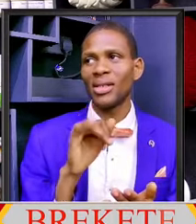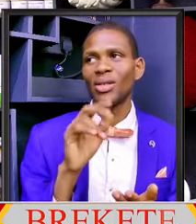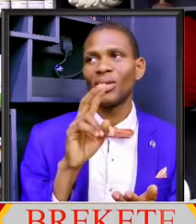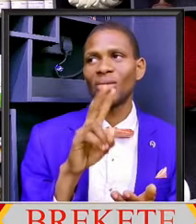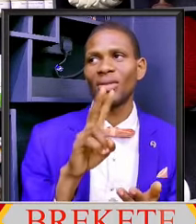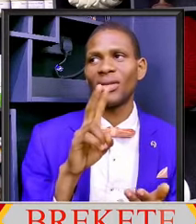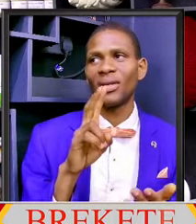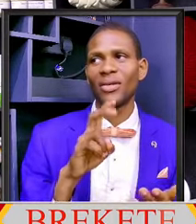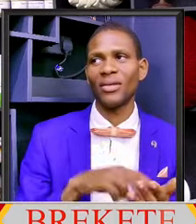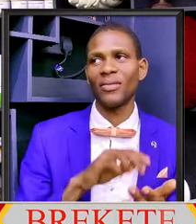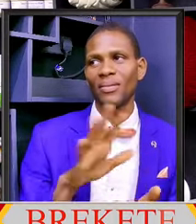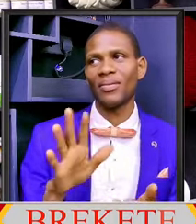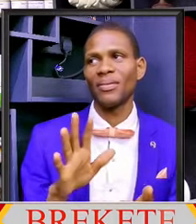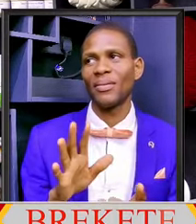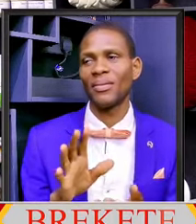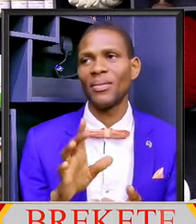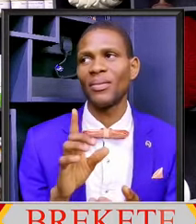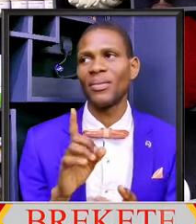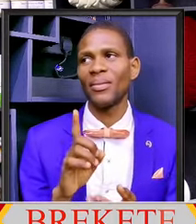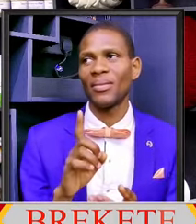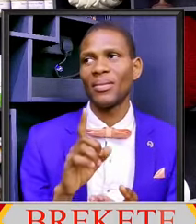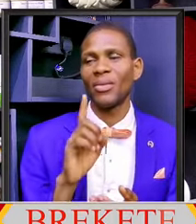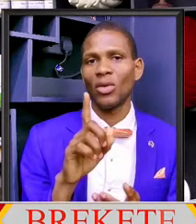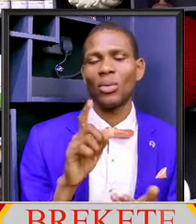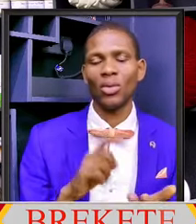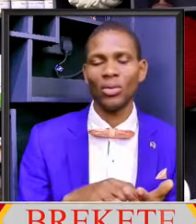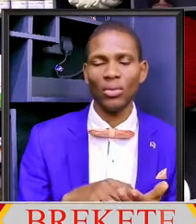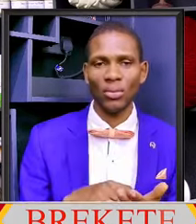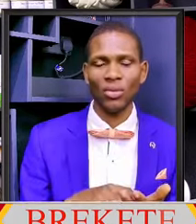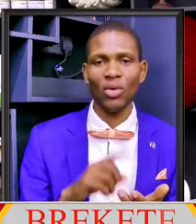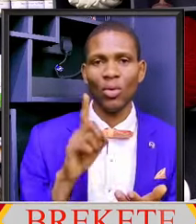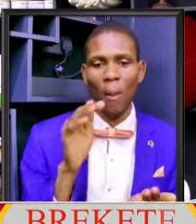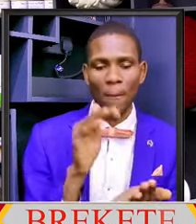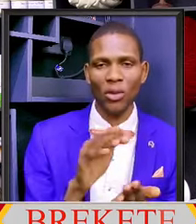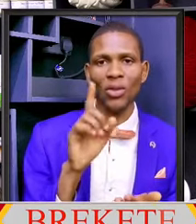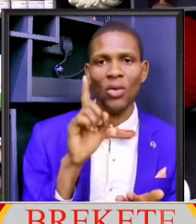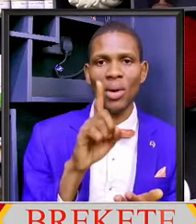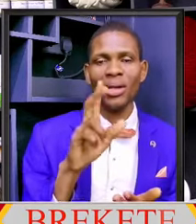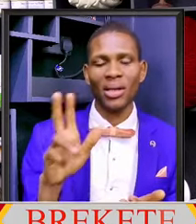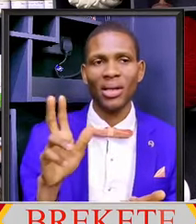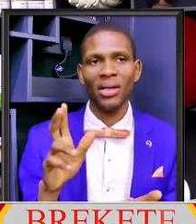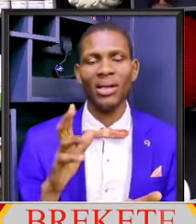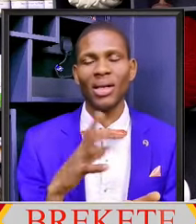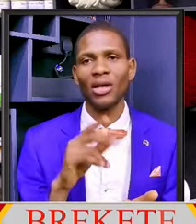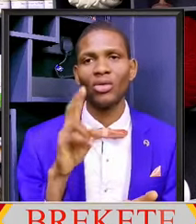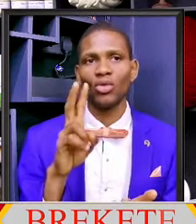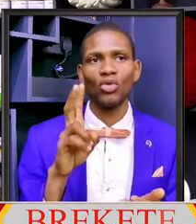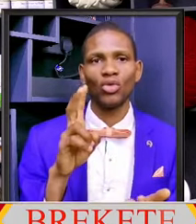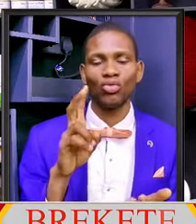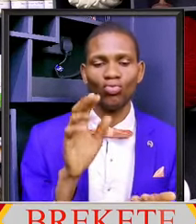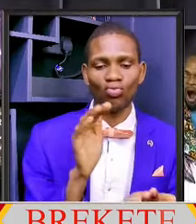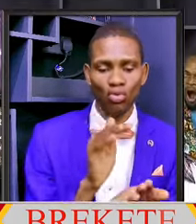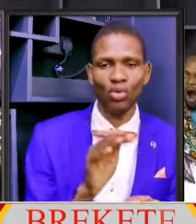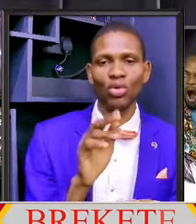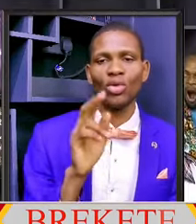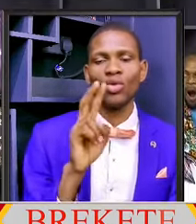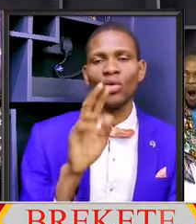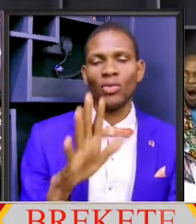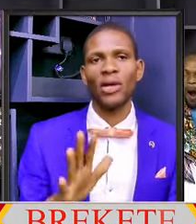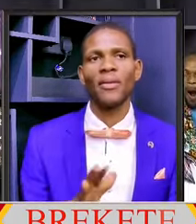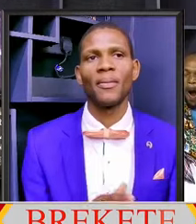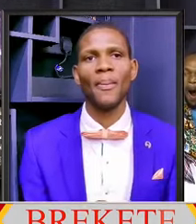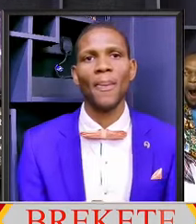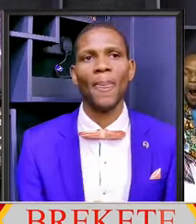two mudu na 2,250. Okay, 1 mudu 1,300. Yes, sir. 2 mudu 2,500. You don't give them discount. Yes, my honorable and,